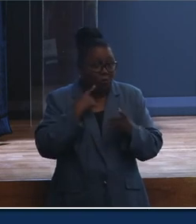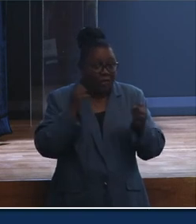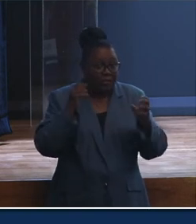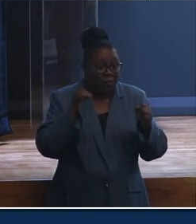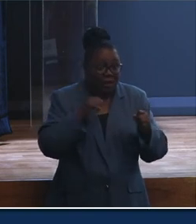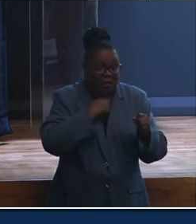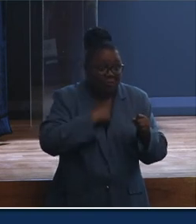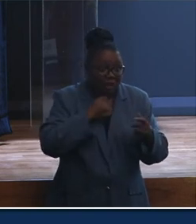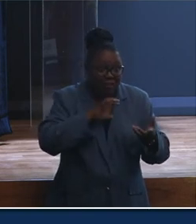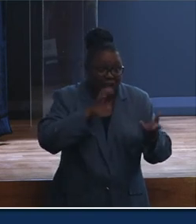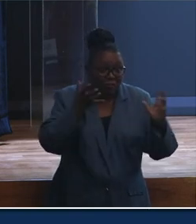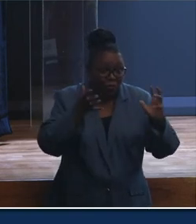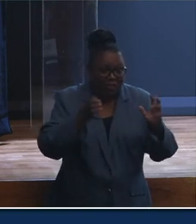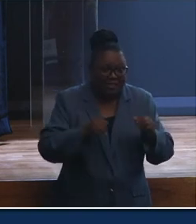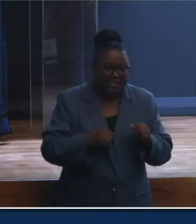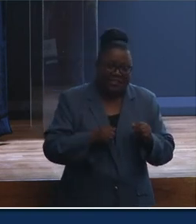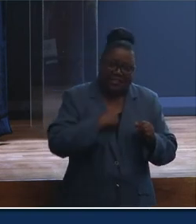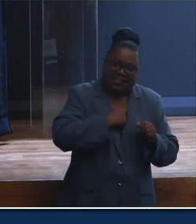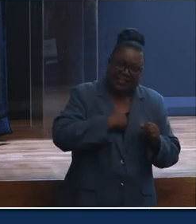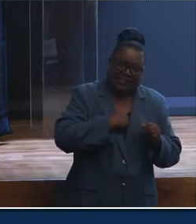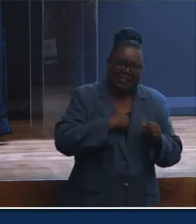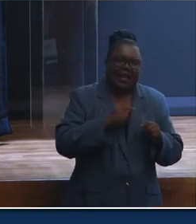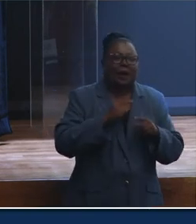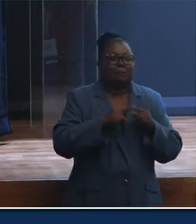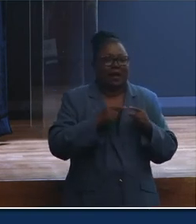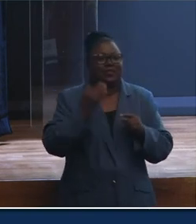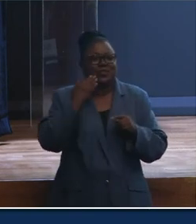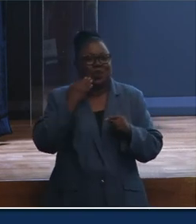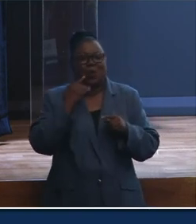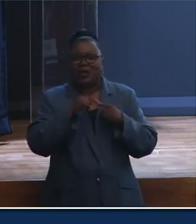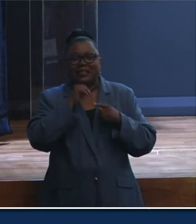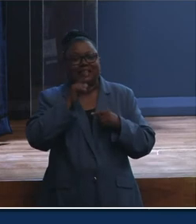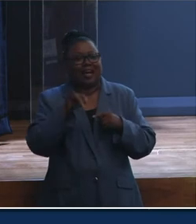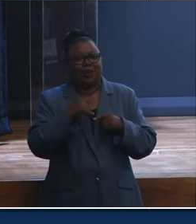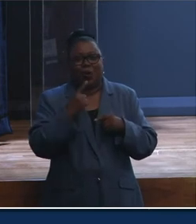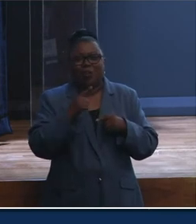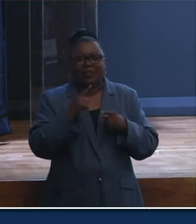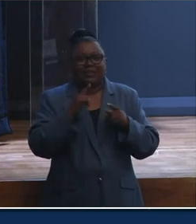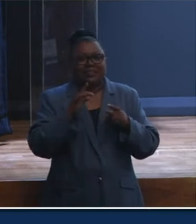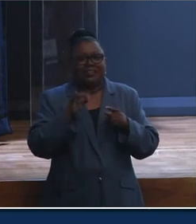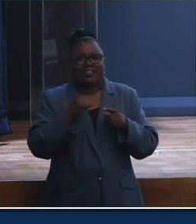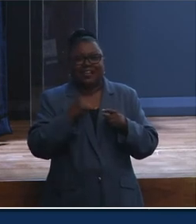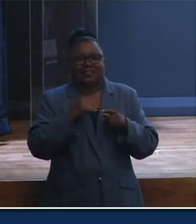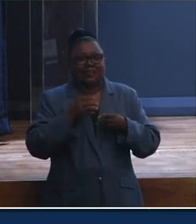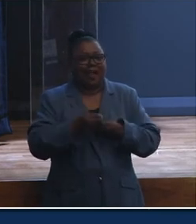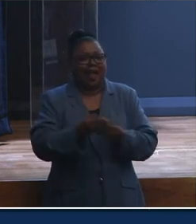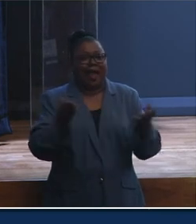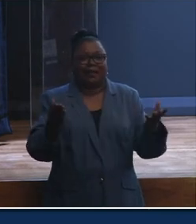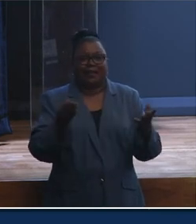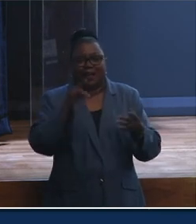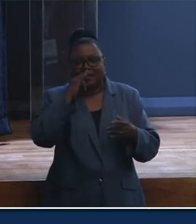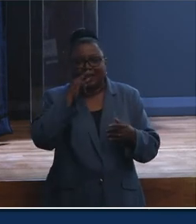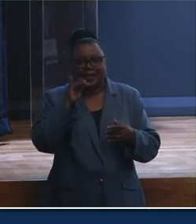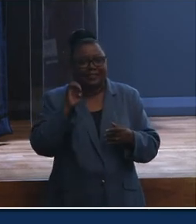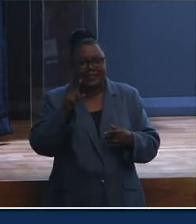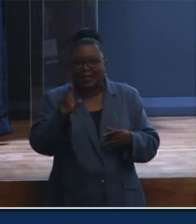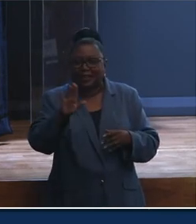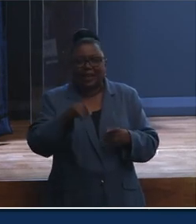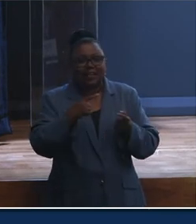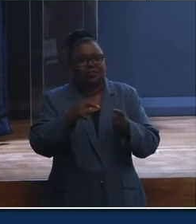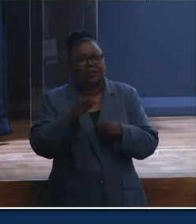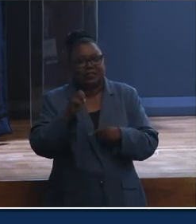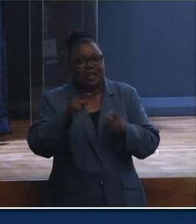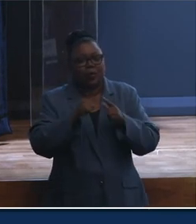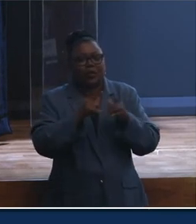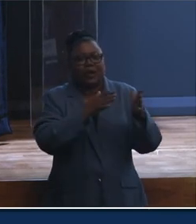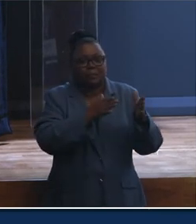surprise. I'm sorry if I ruined it. But you know, it's not just handing a kid a stick. It's handing them a stick